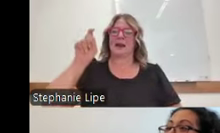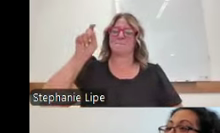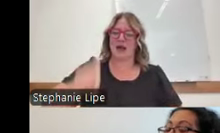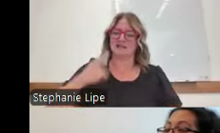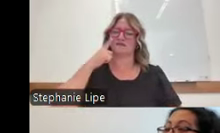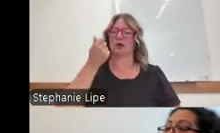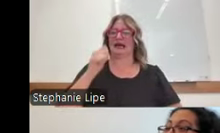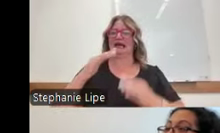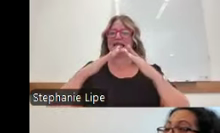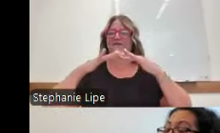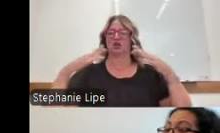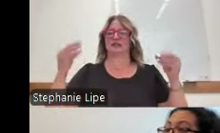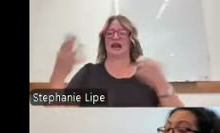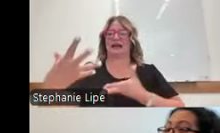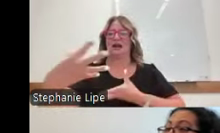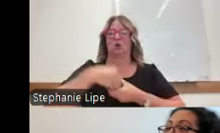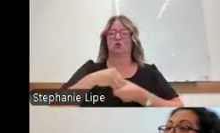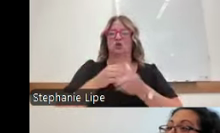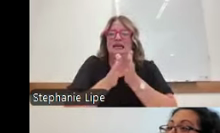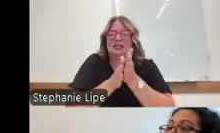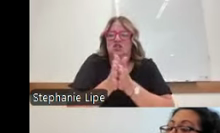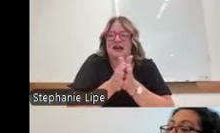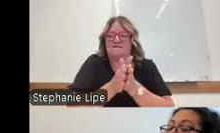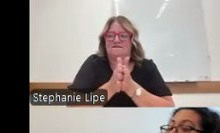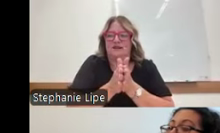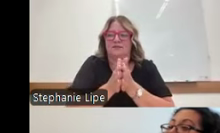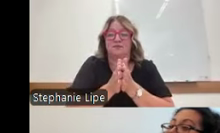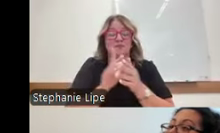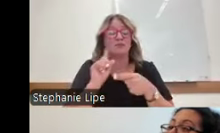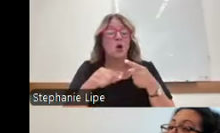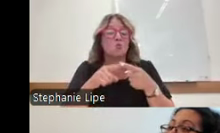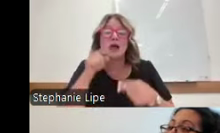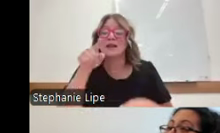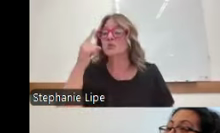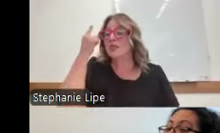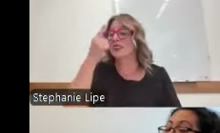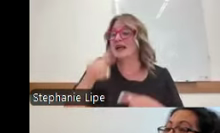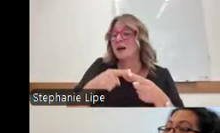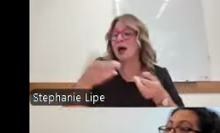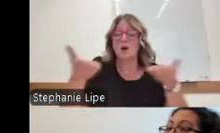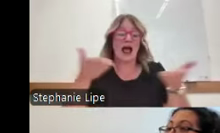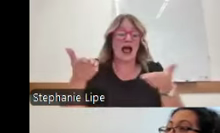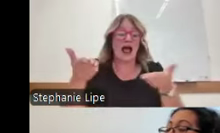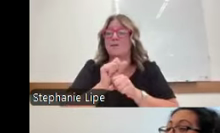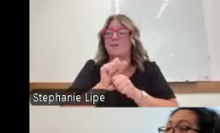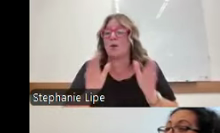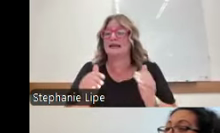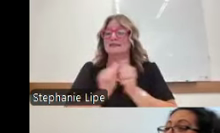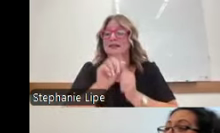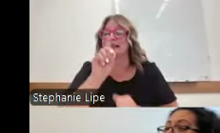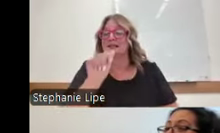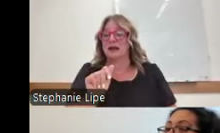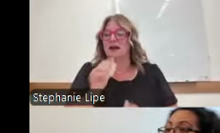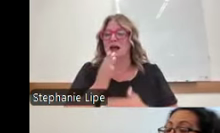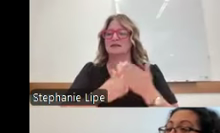in this integrated workforce development. It helps with the workforce diversity and employment. When